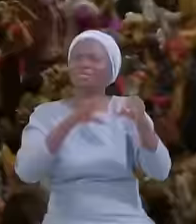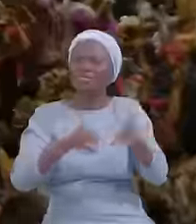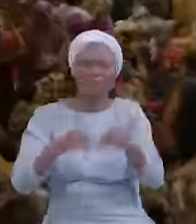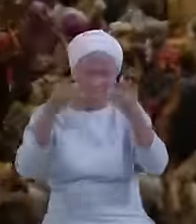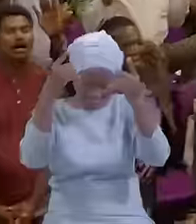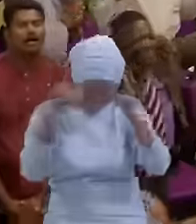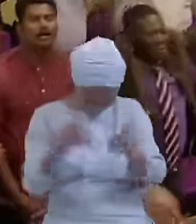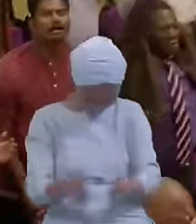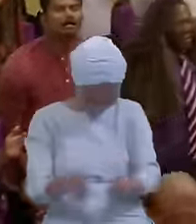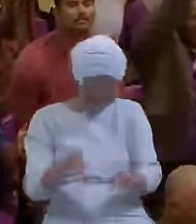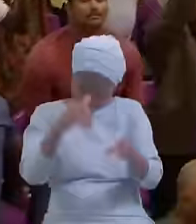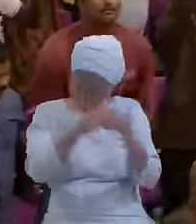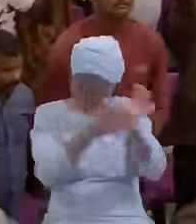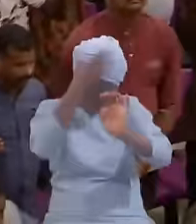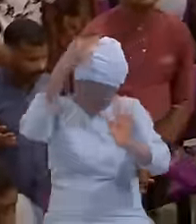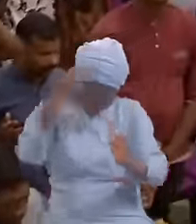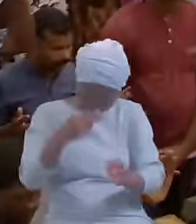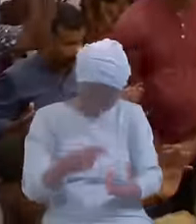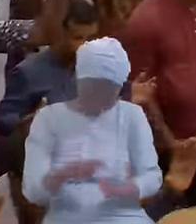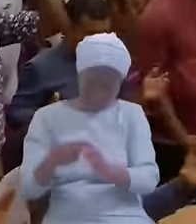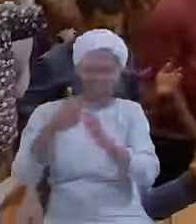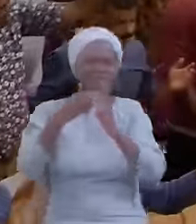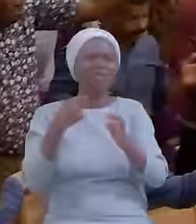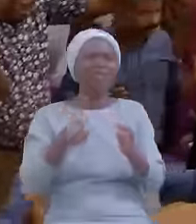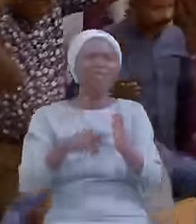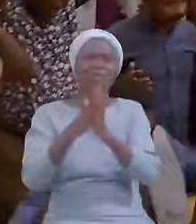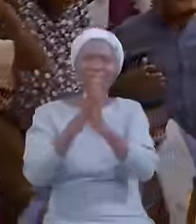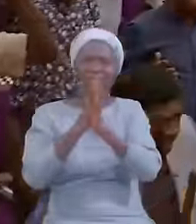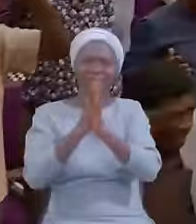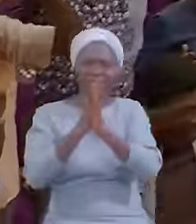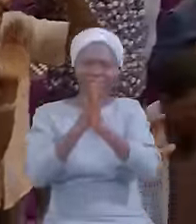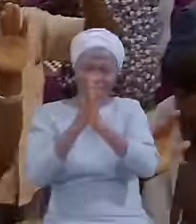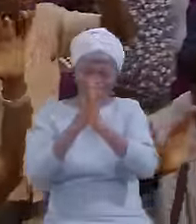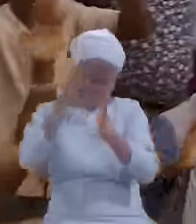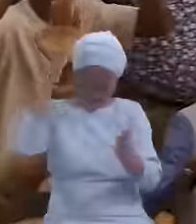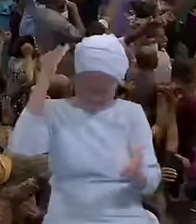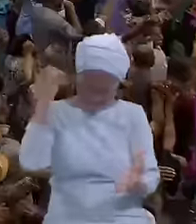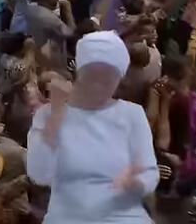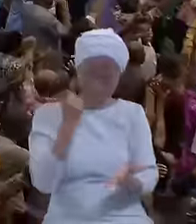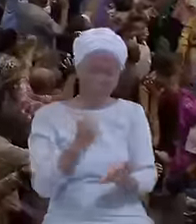done. In Jesus' name we pray.